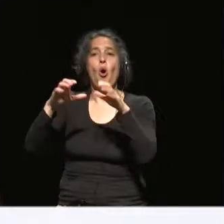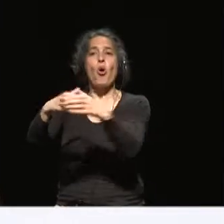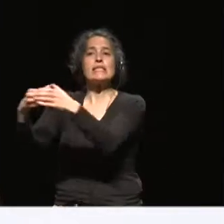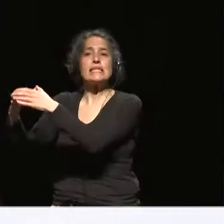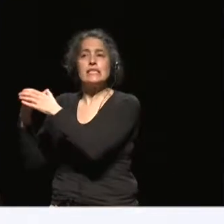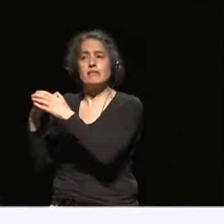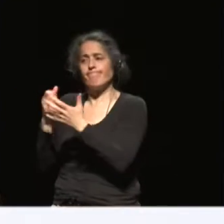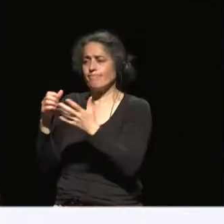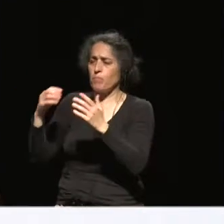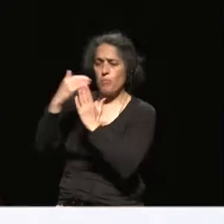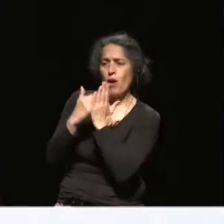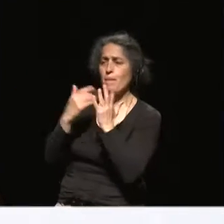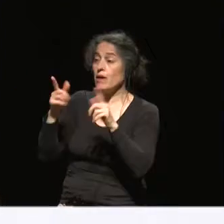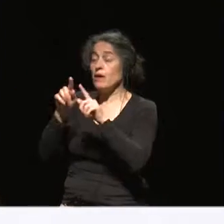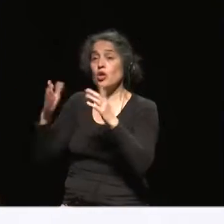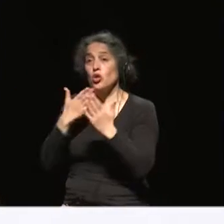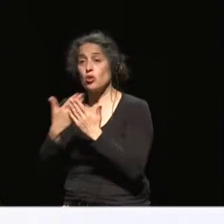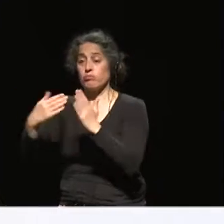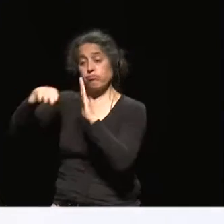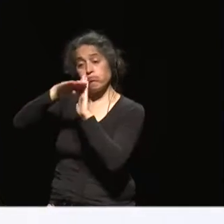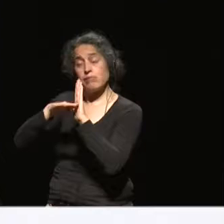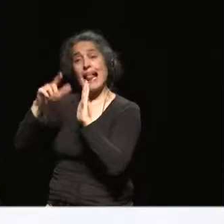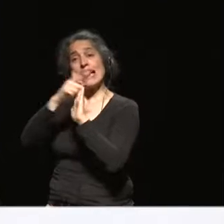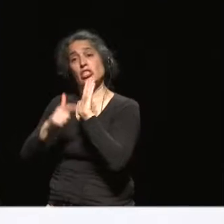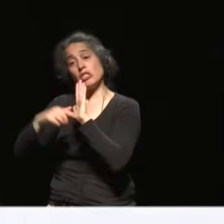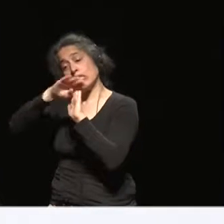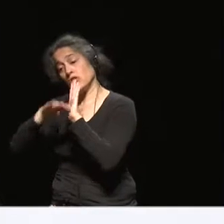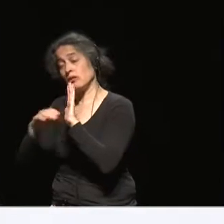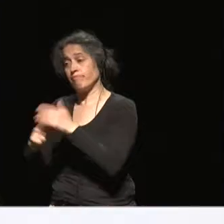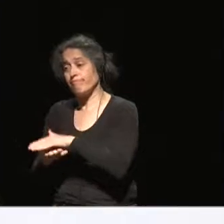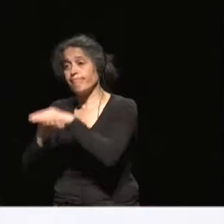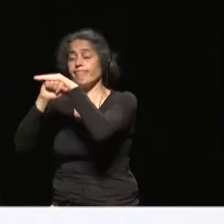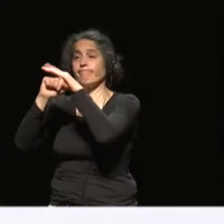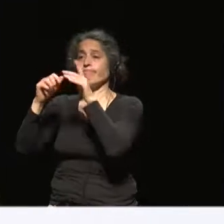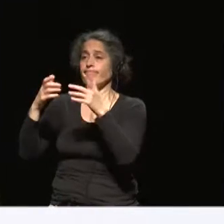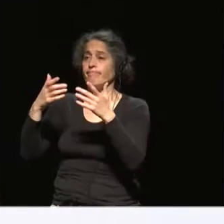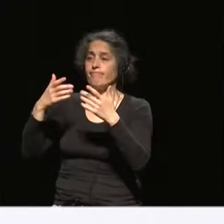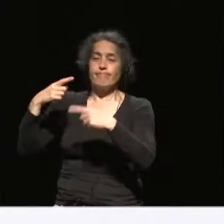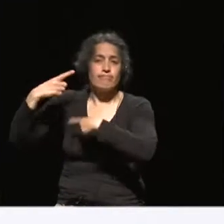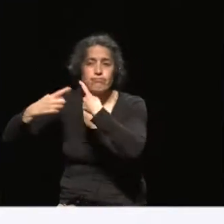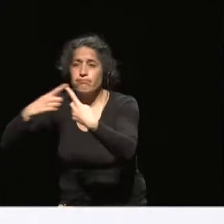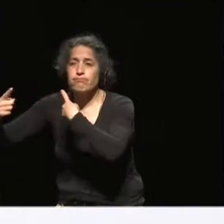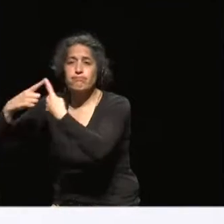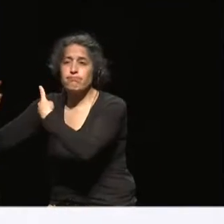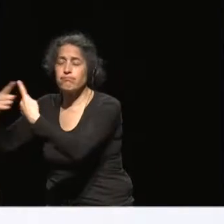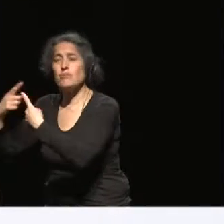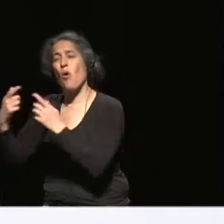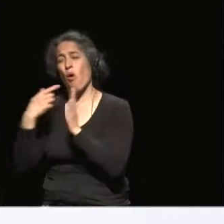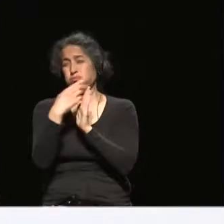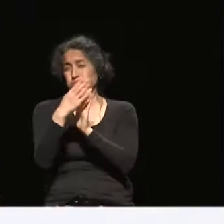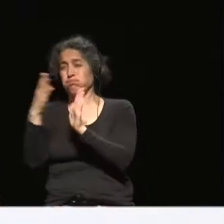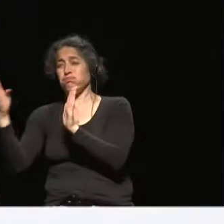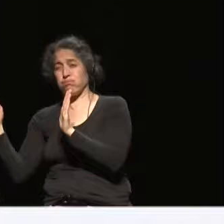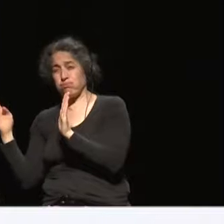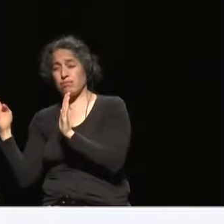proper legislation, sent a group of experts in the past, during several years. So we are